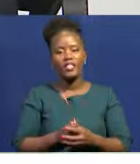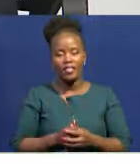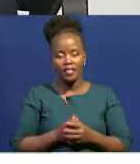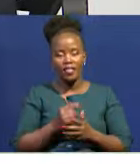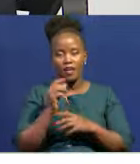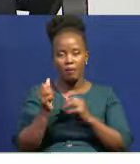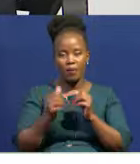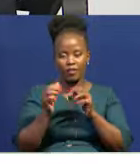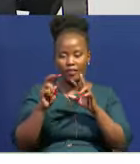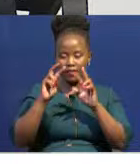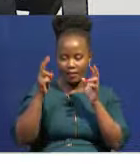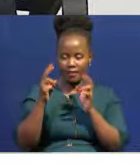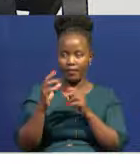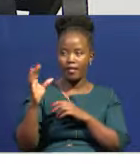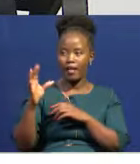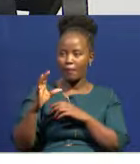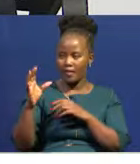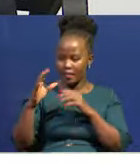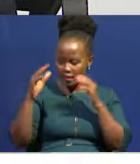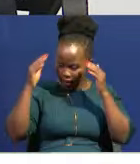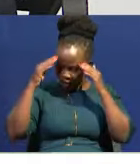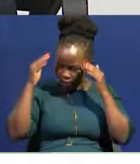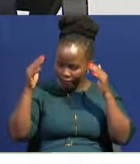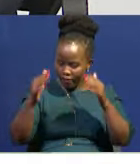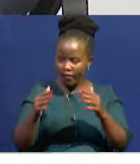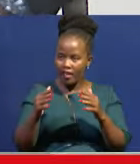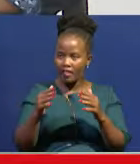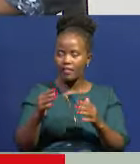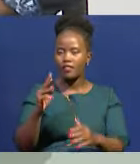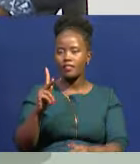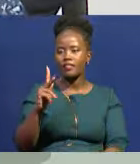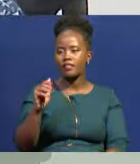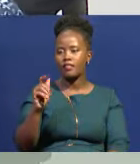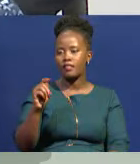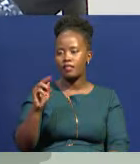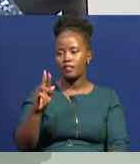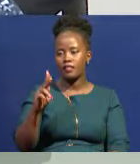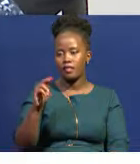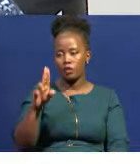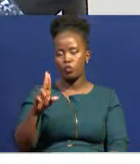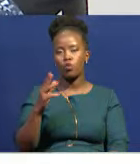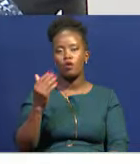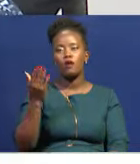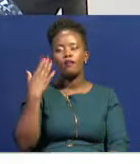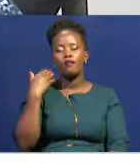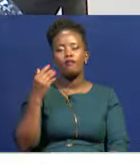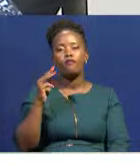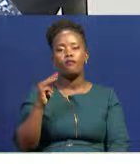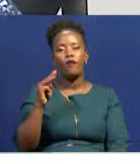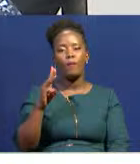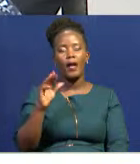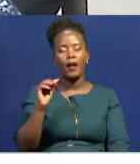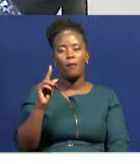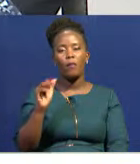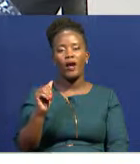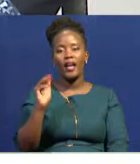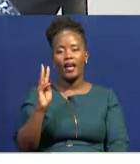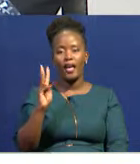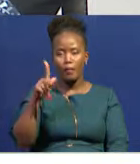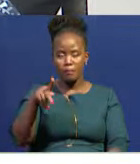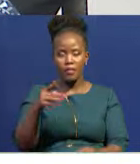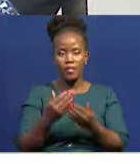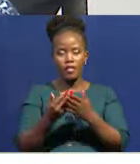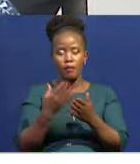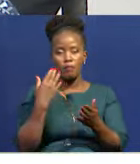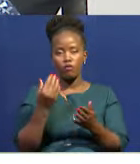On the cabinet, we focus on John Mutua Katuku, a former Mwala Member of Parliament, who, ahead of the